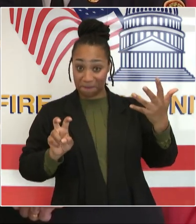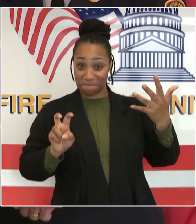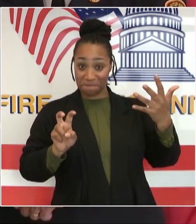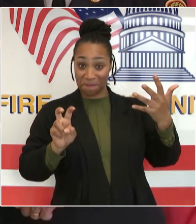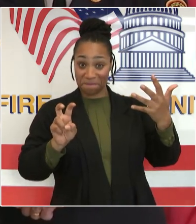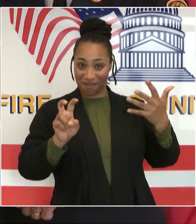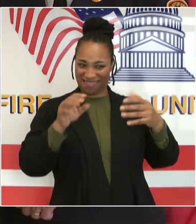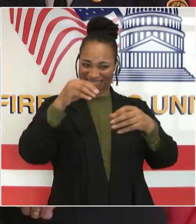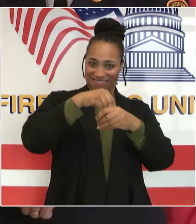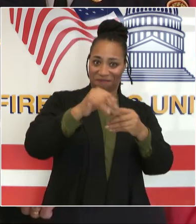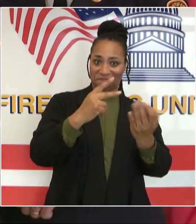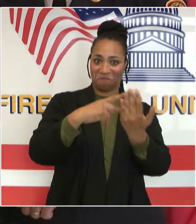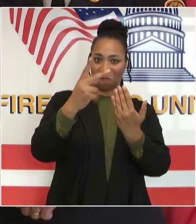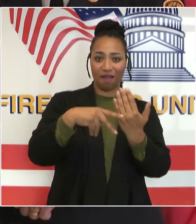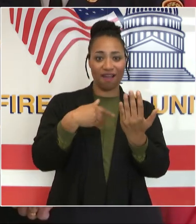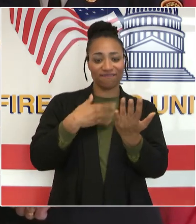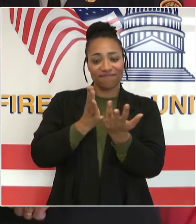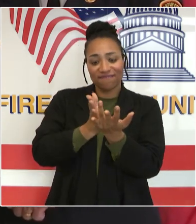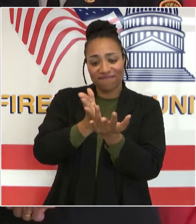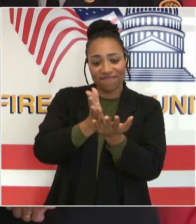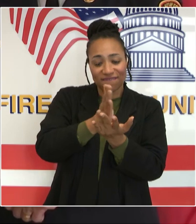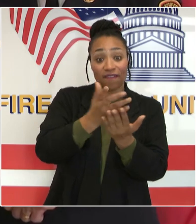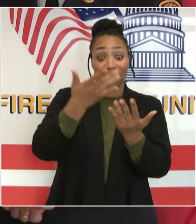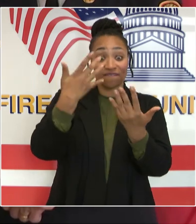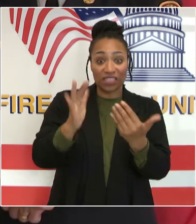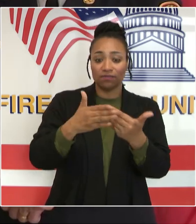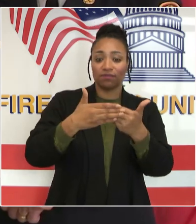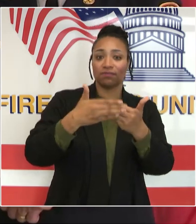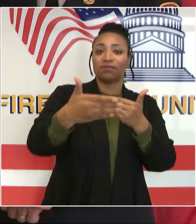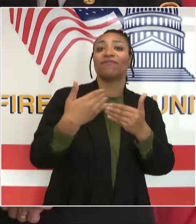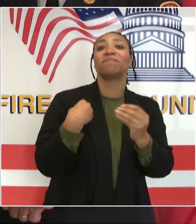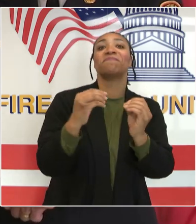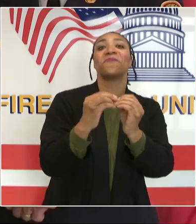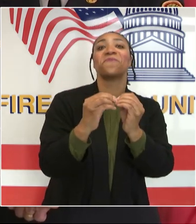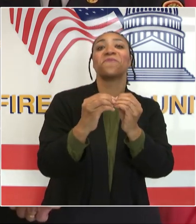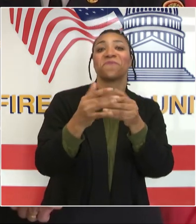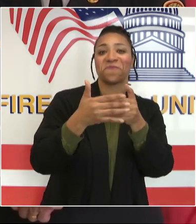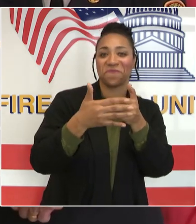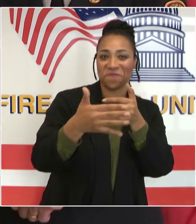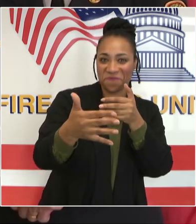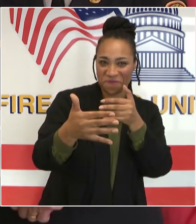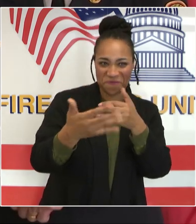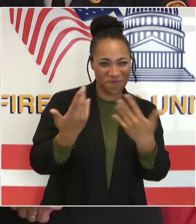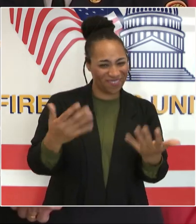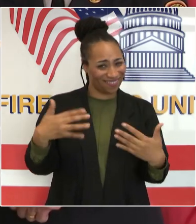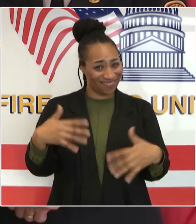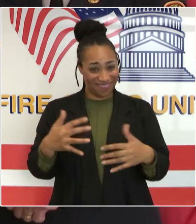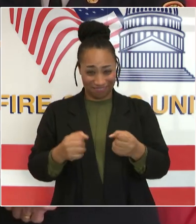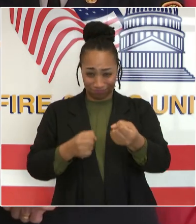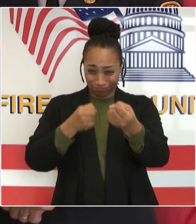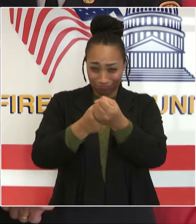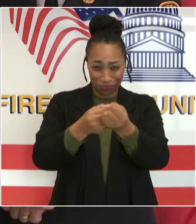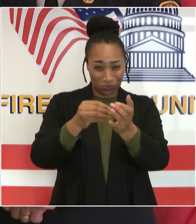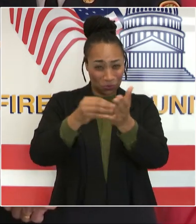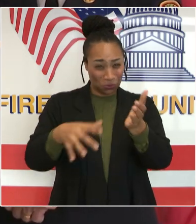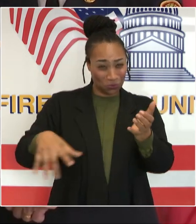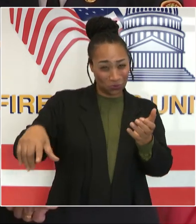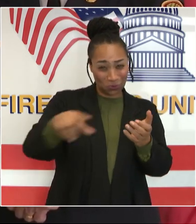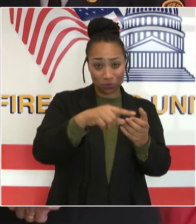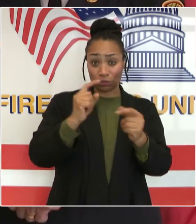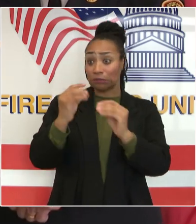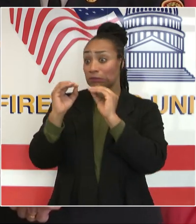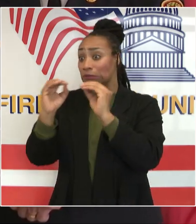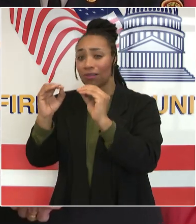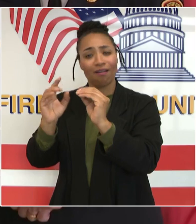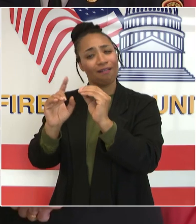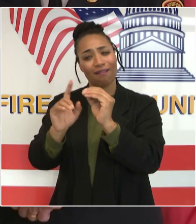we are committed to educating the whole student, providing the scaffolding and support that students need to succeed at the highest levels. We are